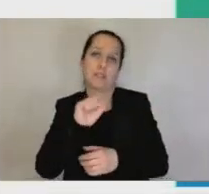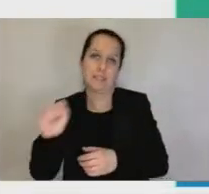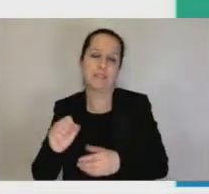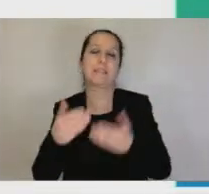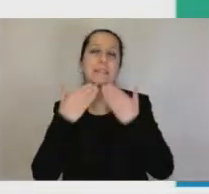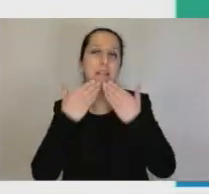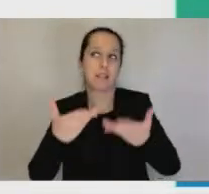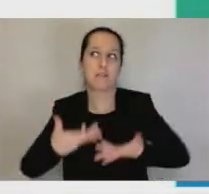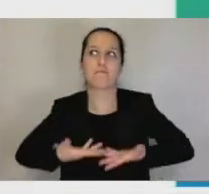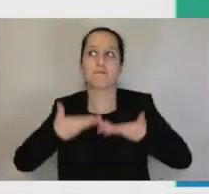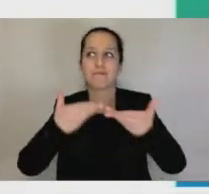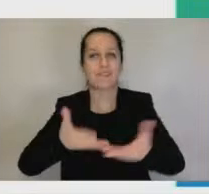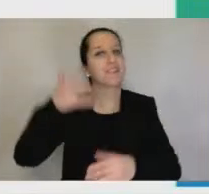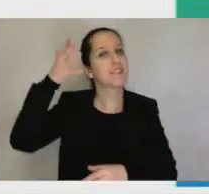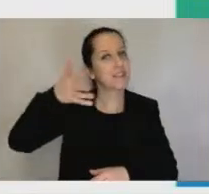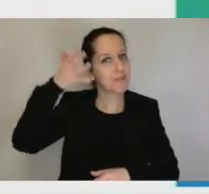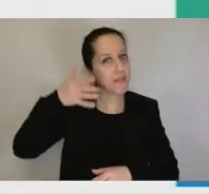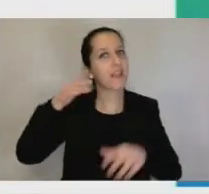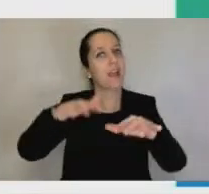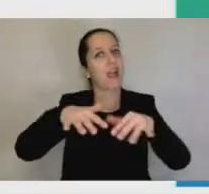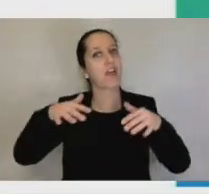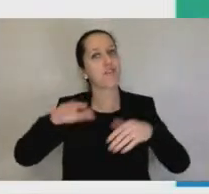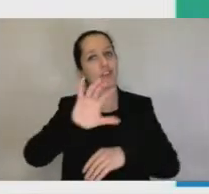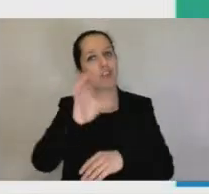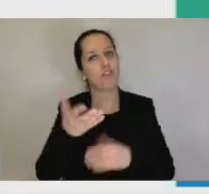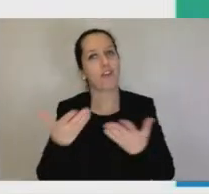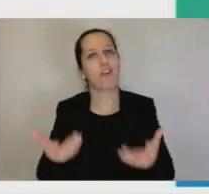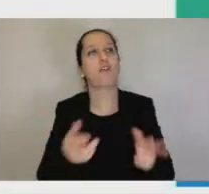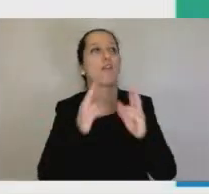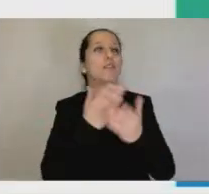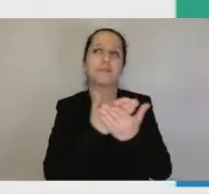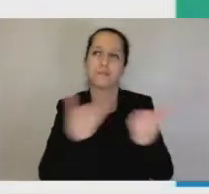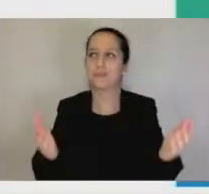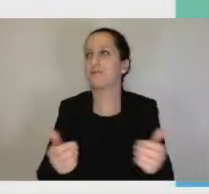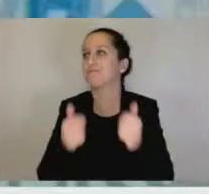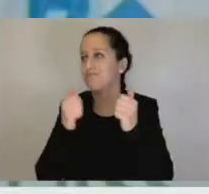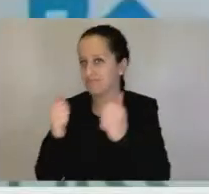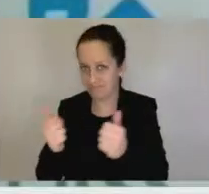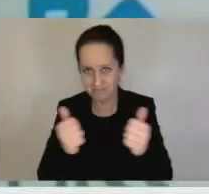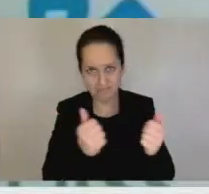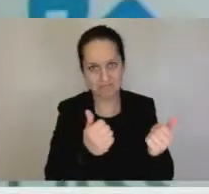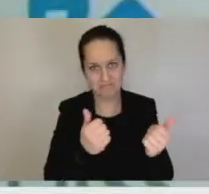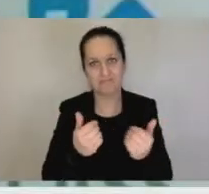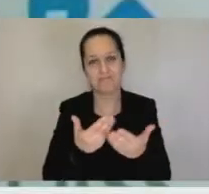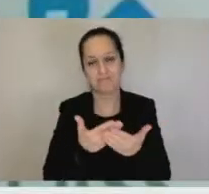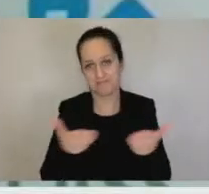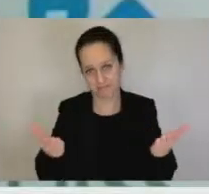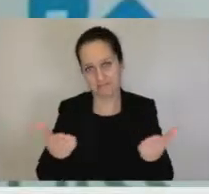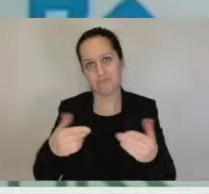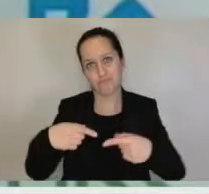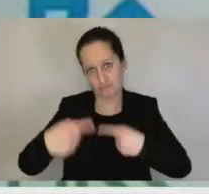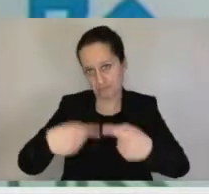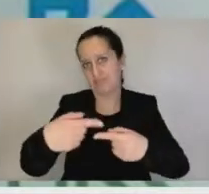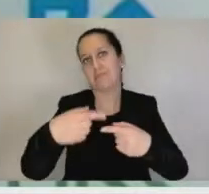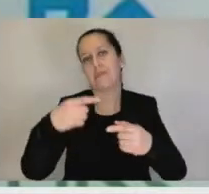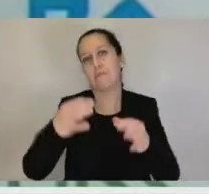repeat that we're very thankful for the invitation to be here, and I wish you great success